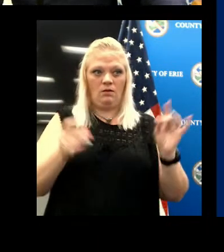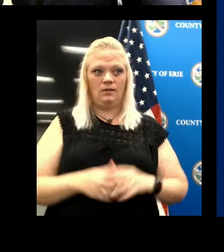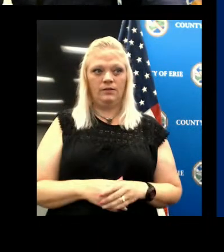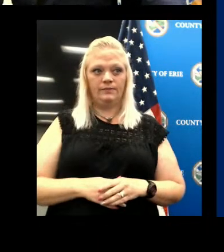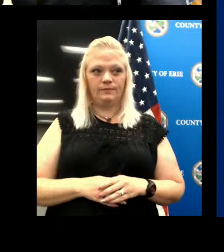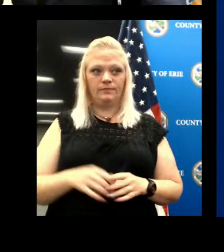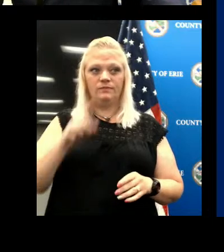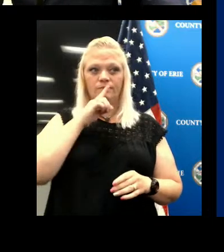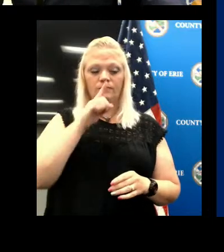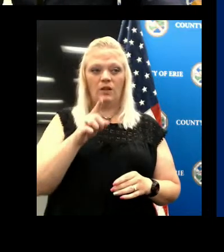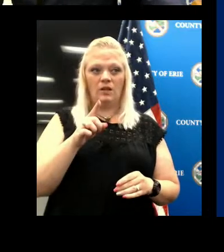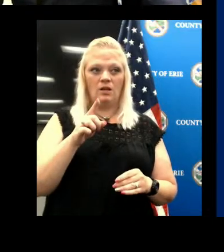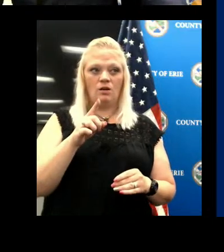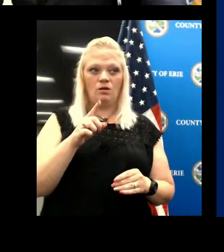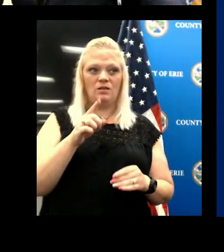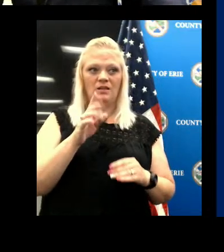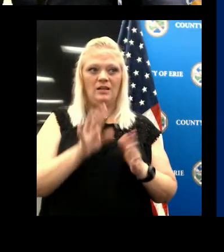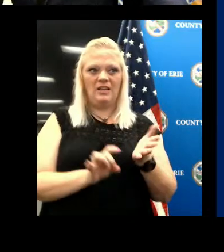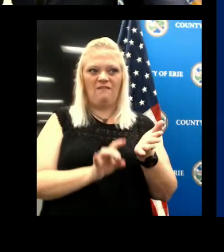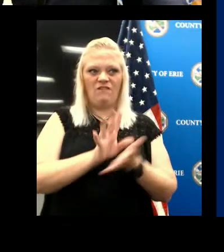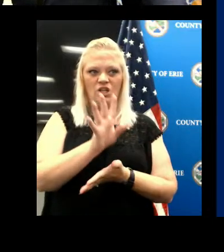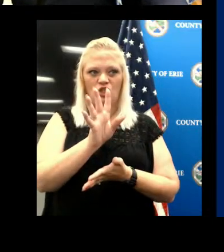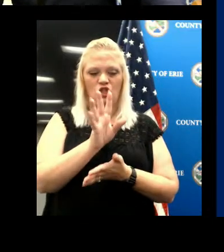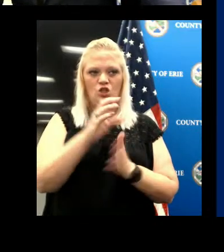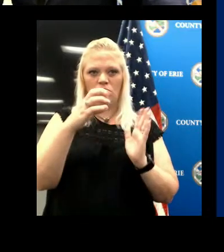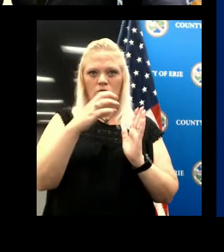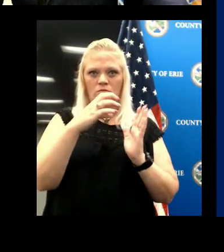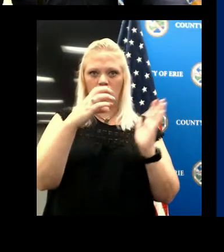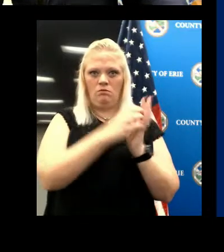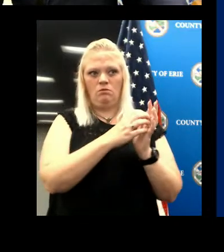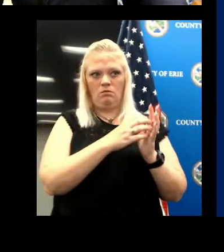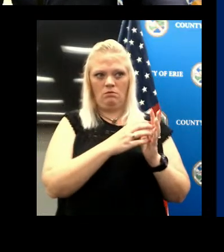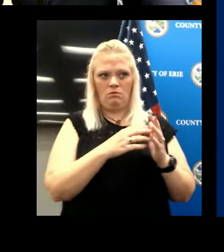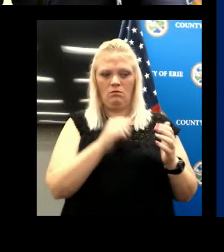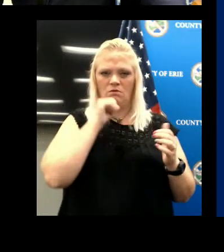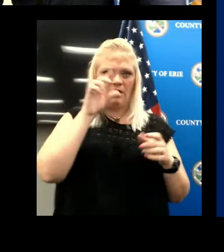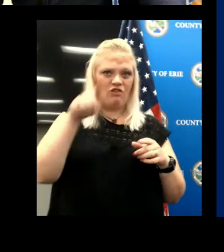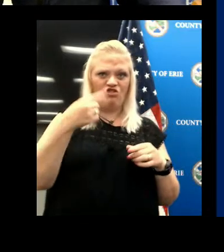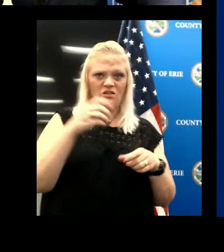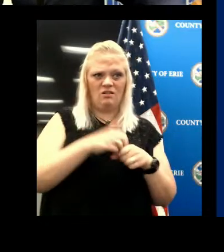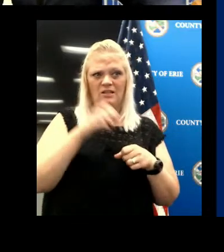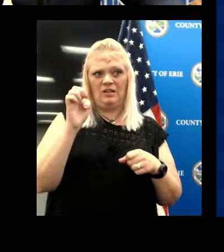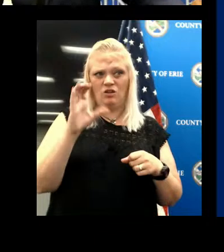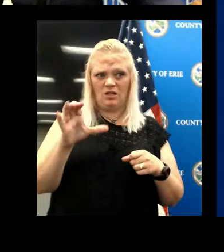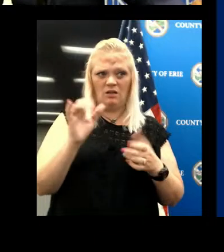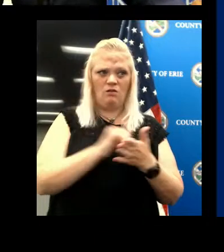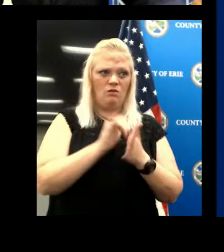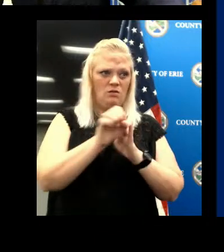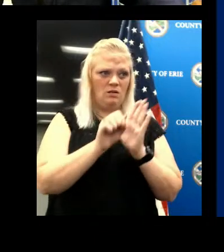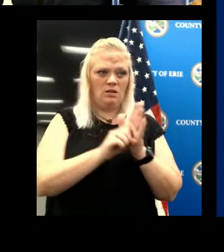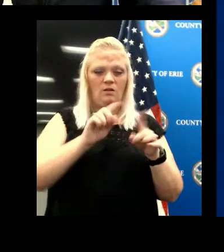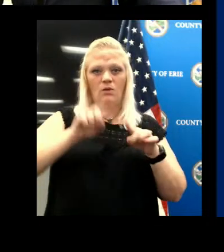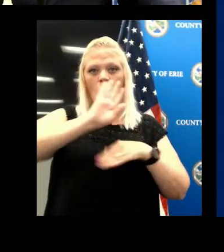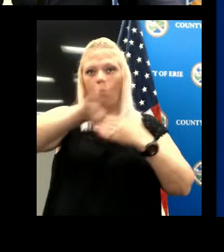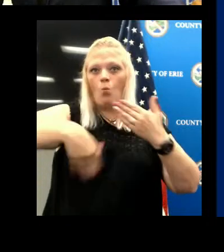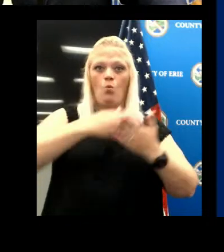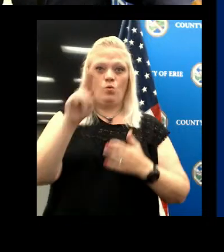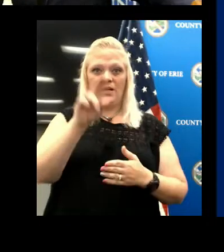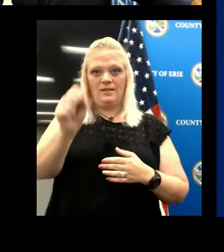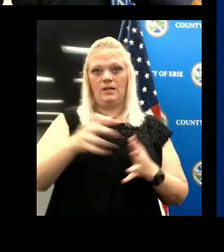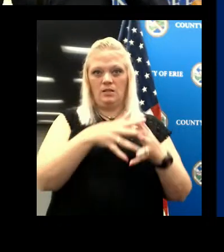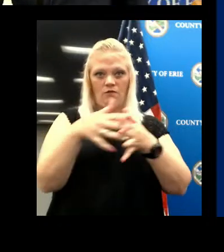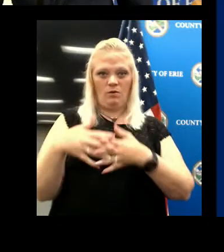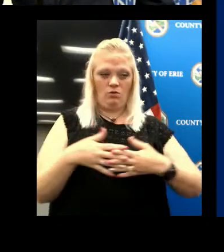There is an eviction moratorium that exists, not just in Erie County, not just in New York State, but now the whole United States of